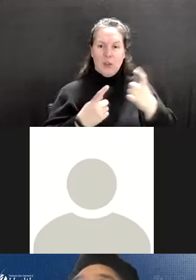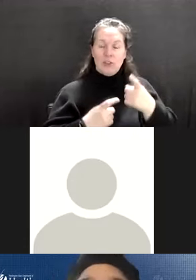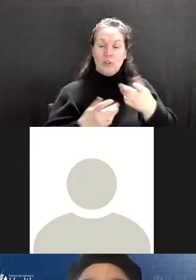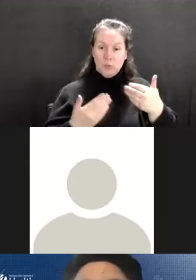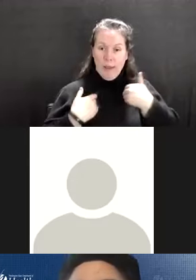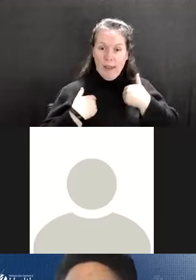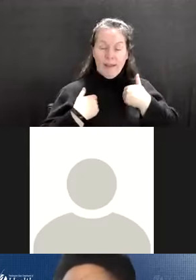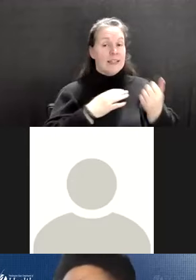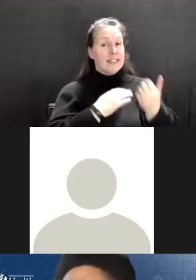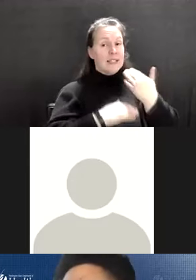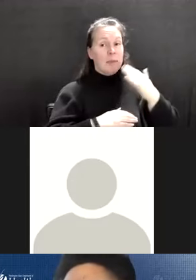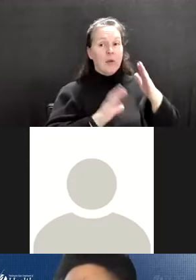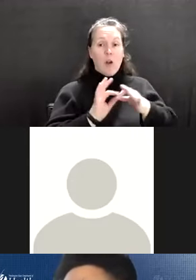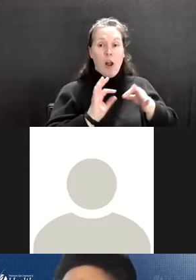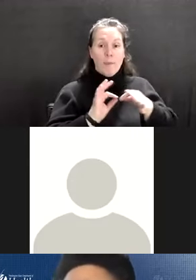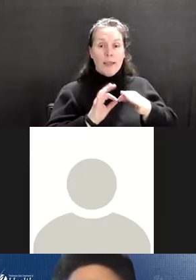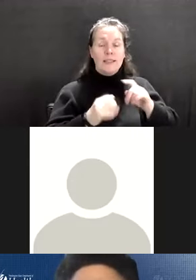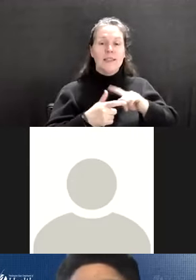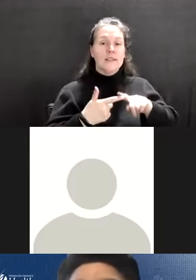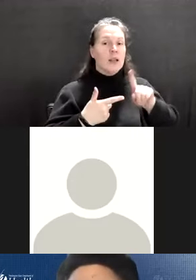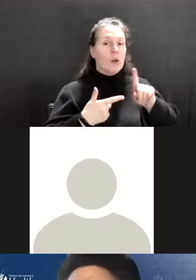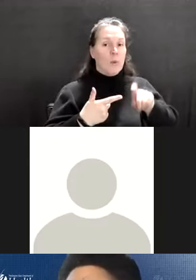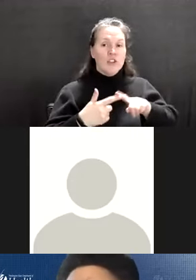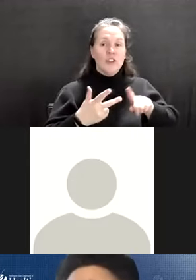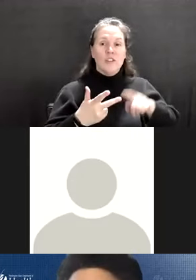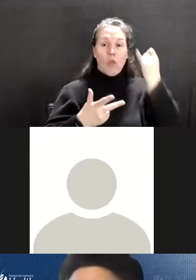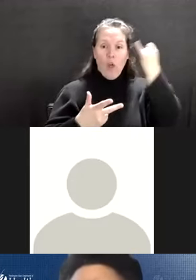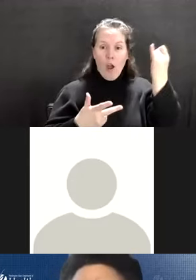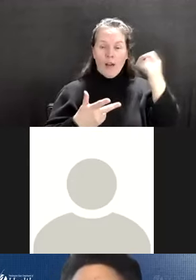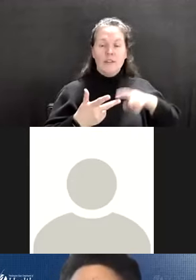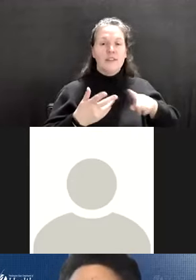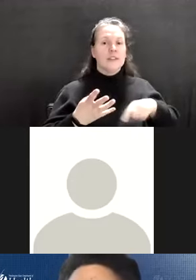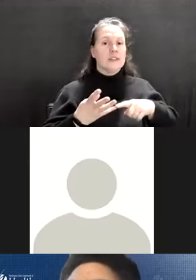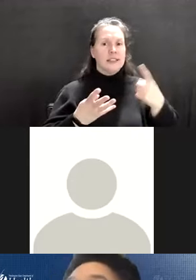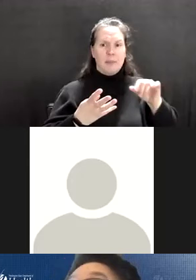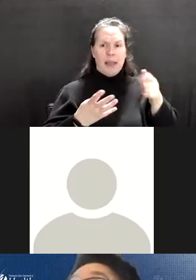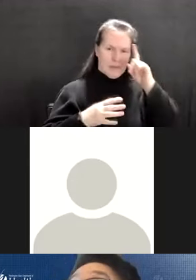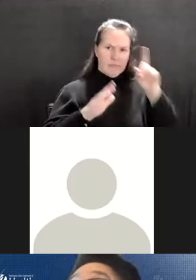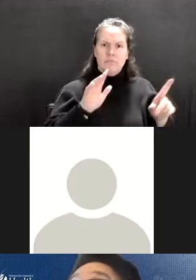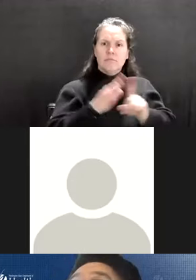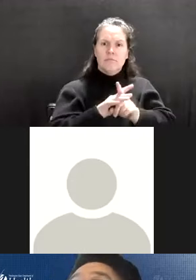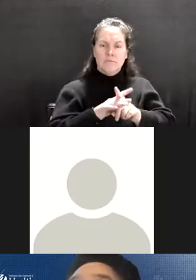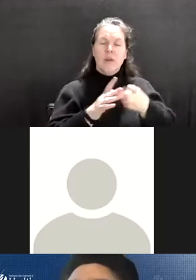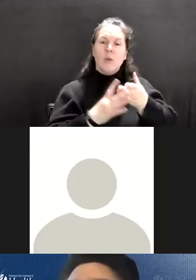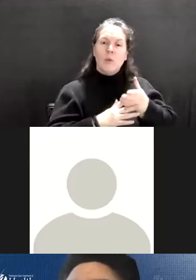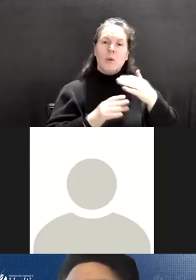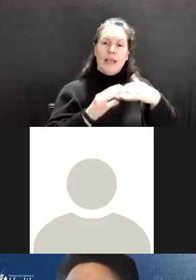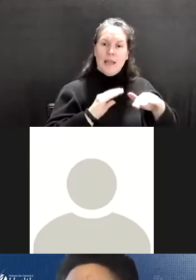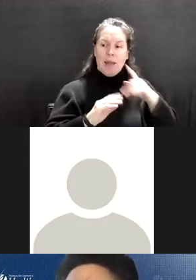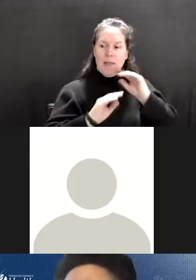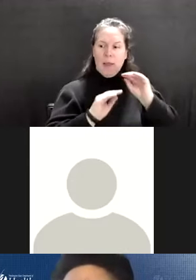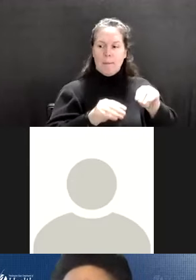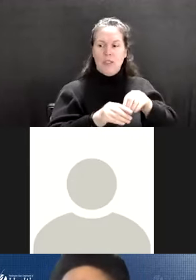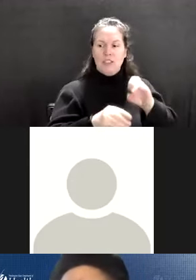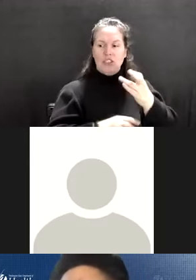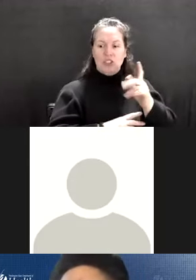can submit your comments, questions, thoughts, if something else comes to your mind, through the email that I also put in the